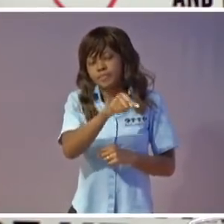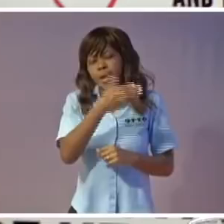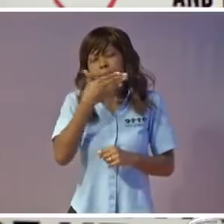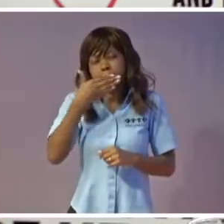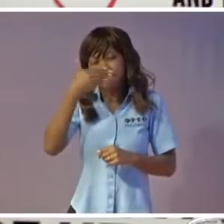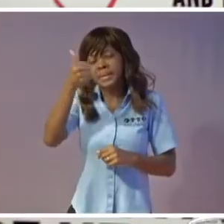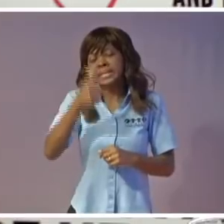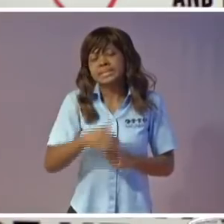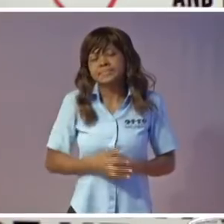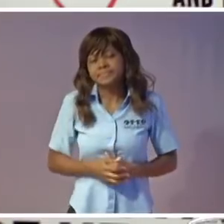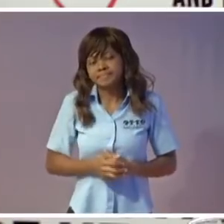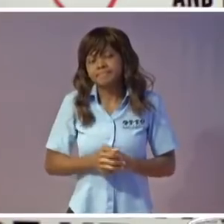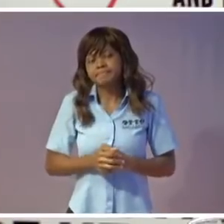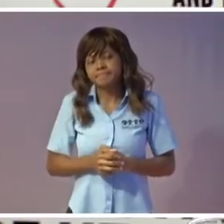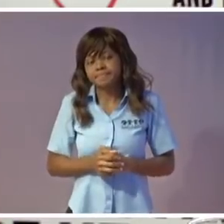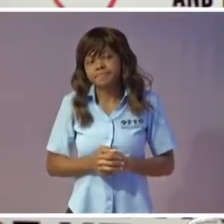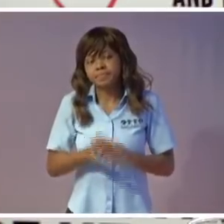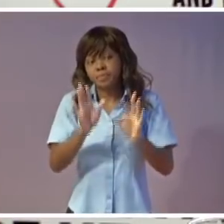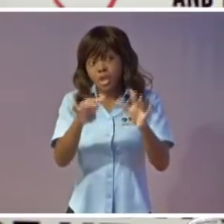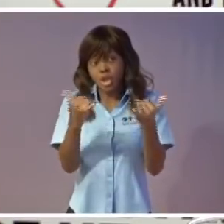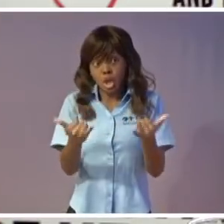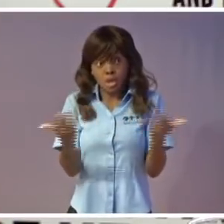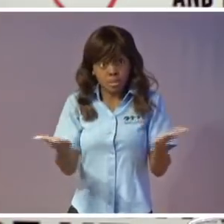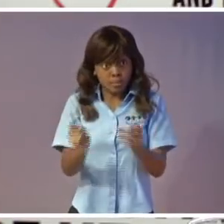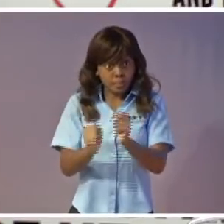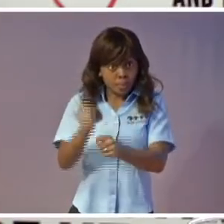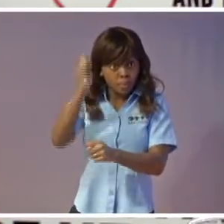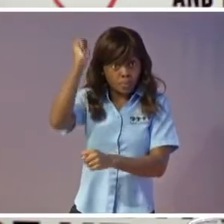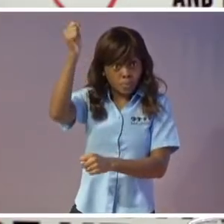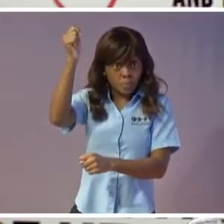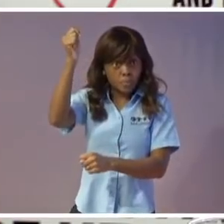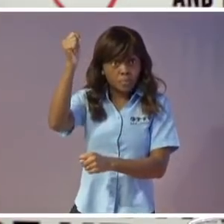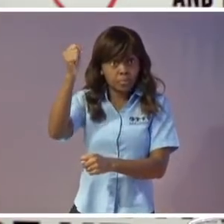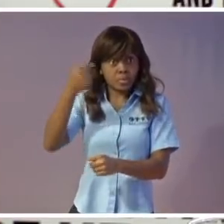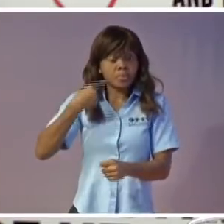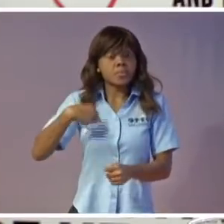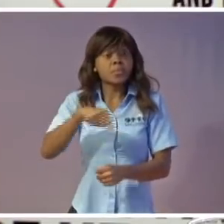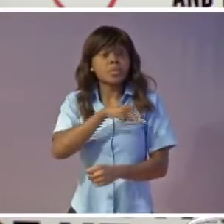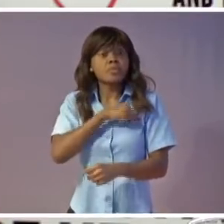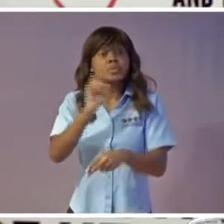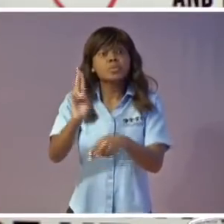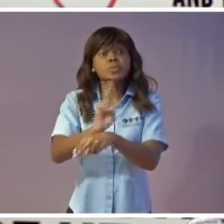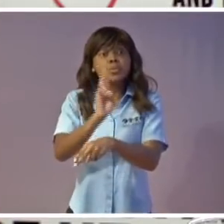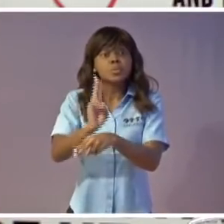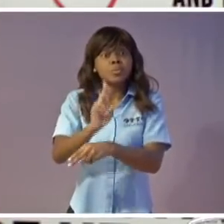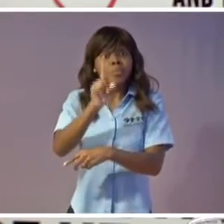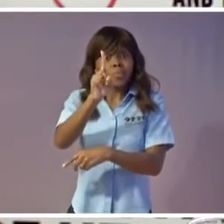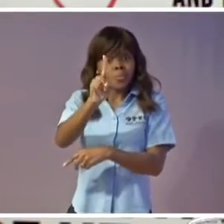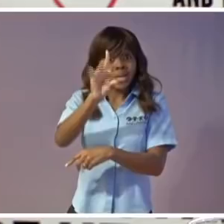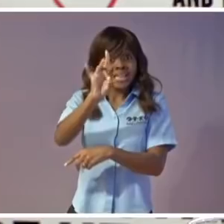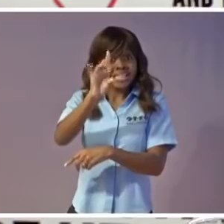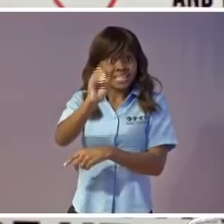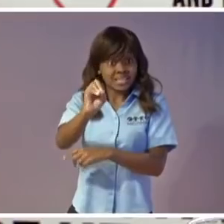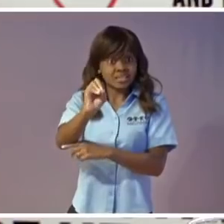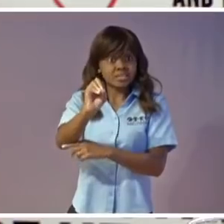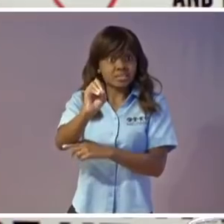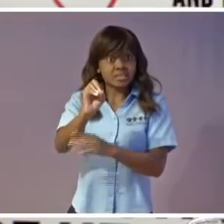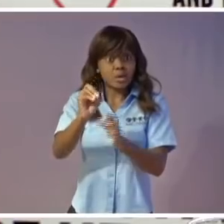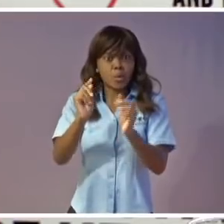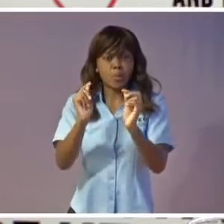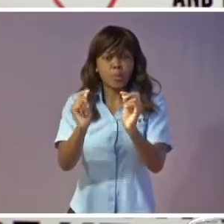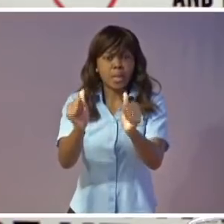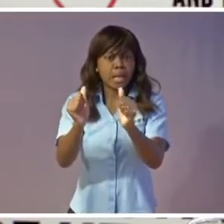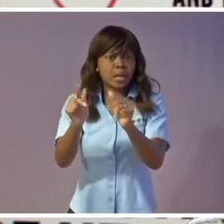In the Trinidad and Tobago context, we have used 180 rapid antigen tests throughout